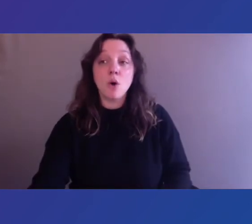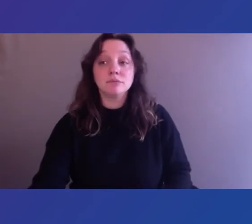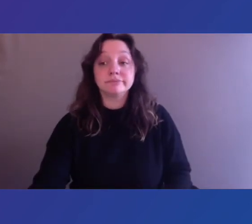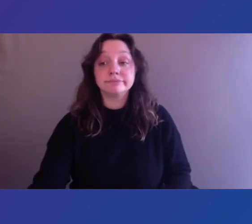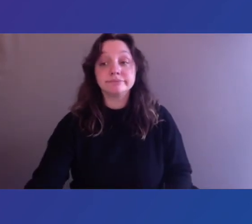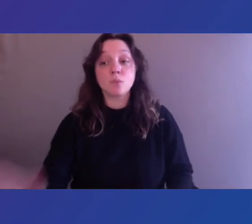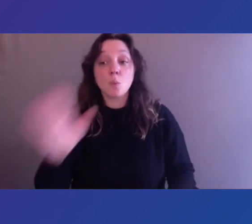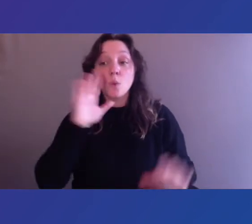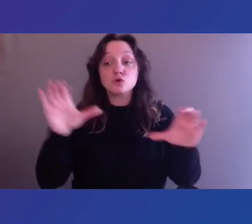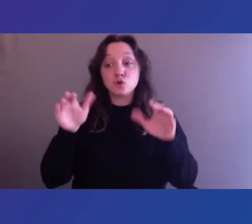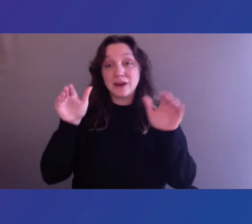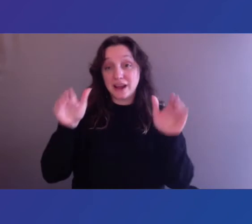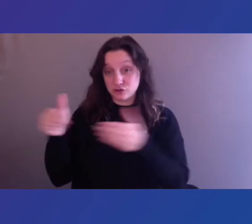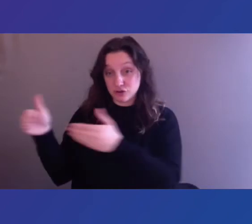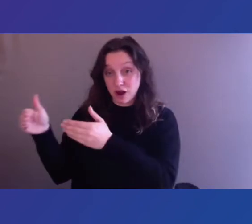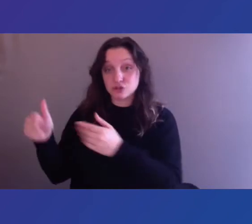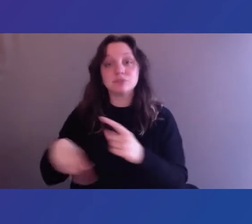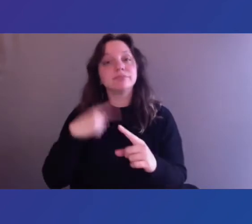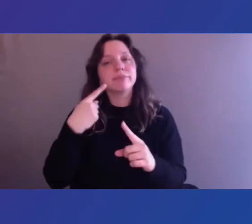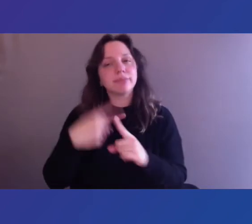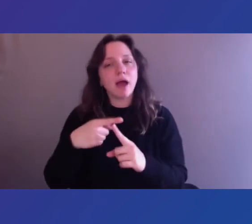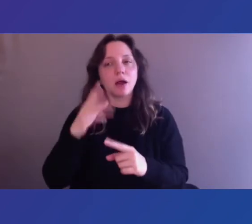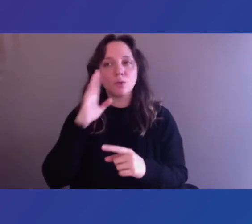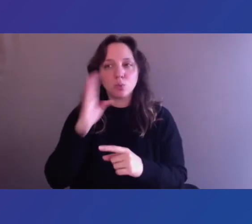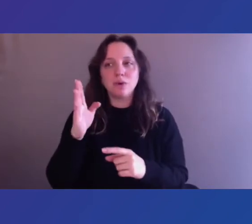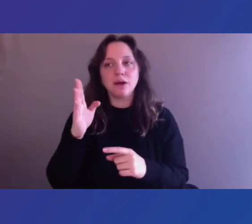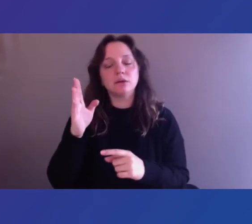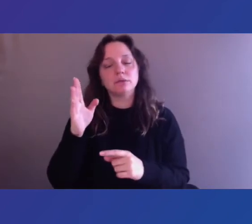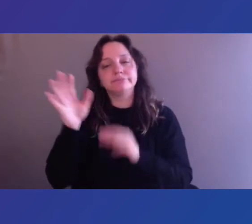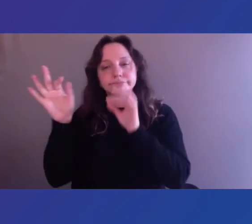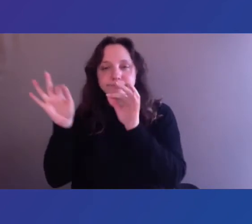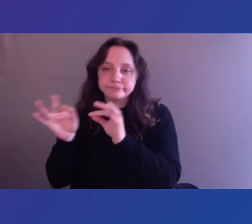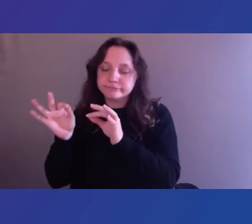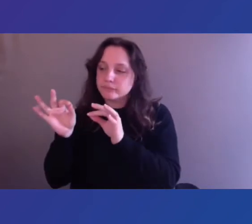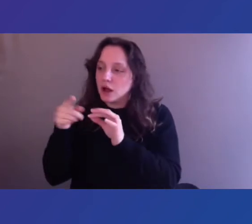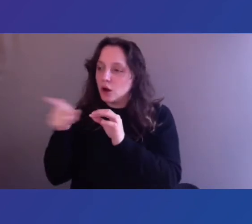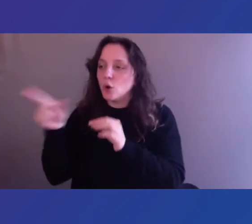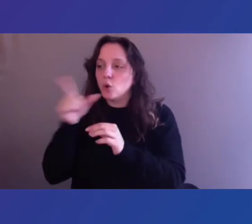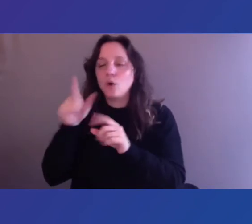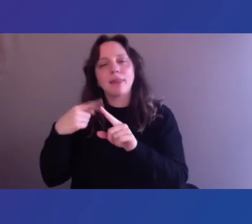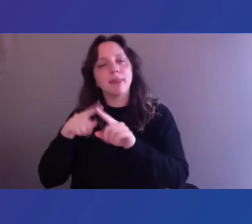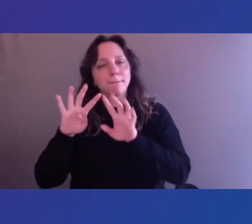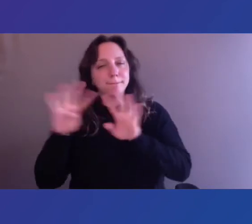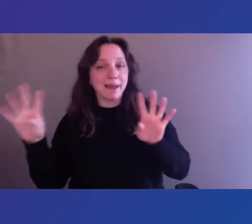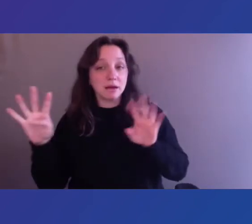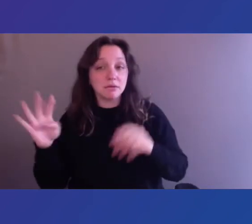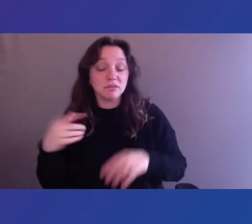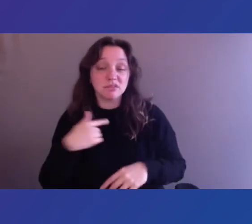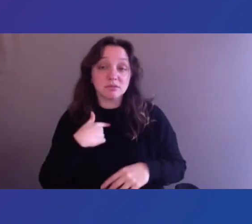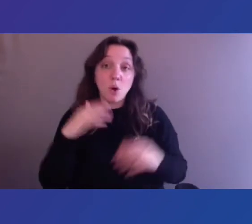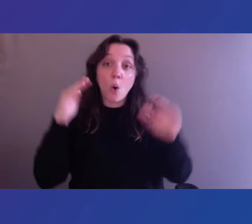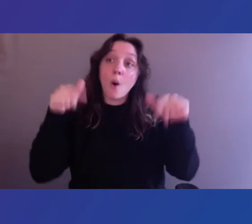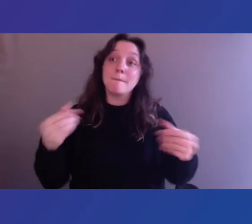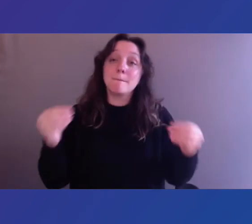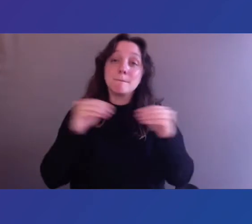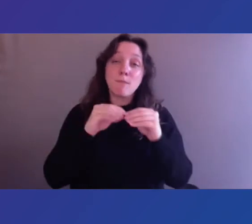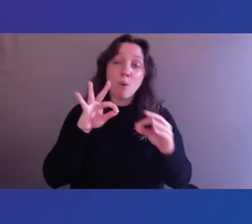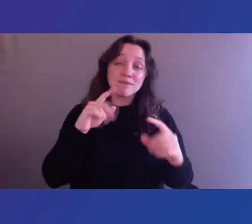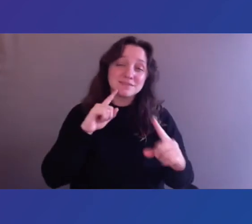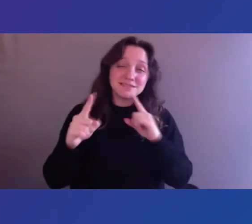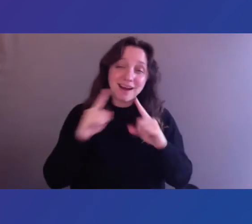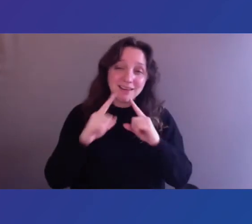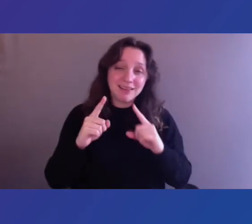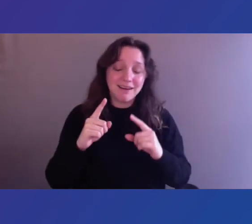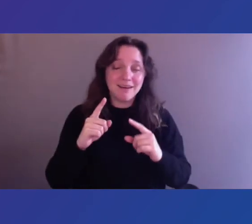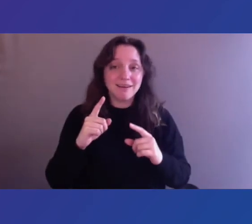15 minutes maybe, and then throw it open to question answer. Would love to have this be more of a dialogue. I know it's a lot of